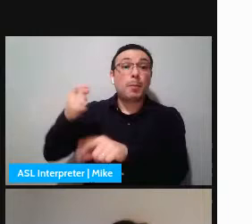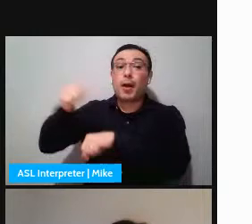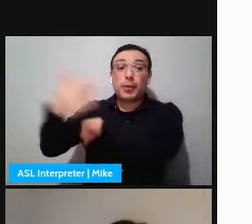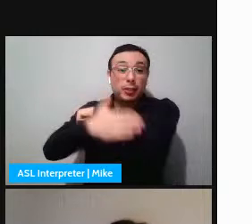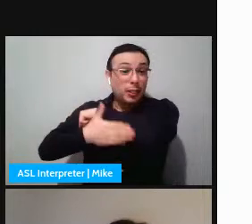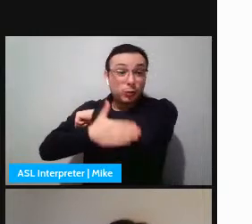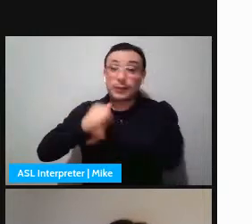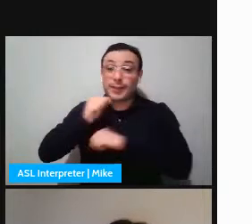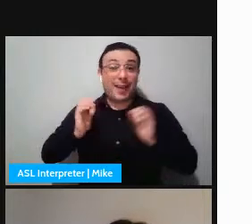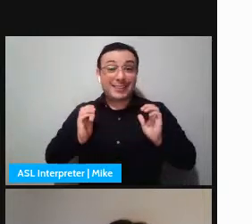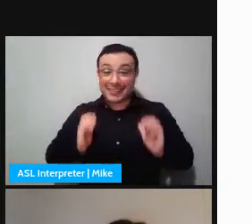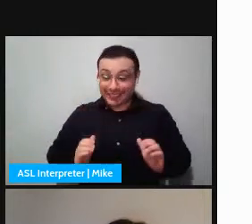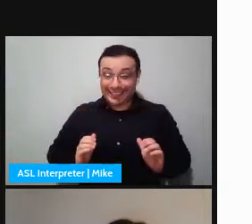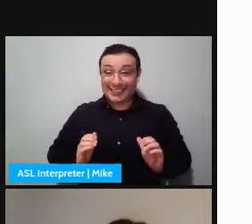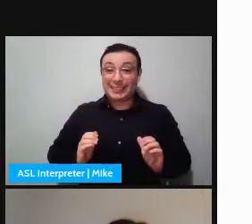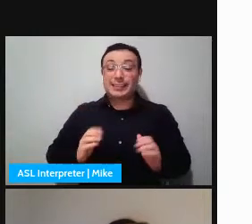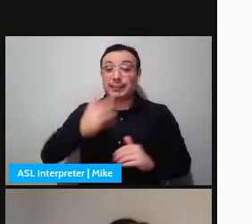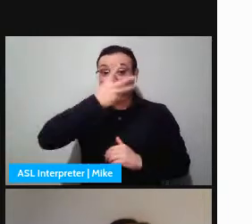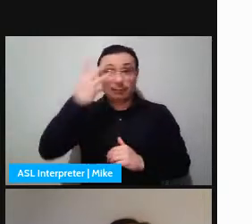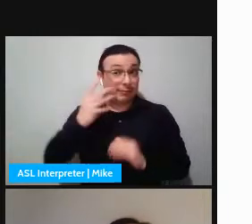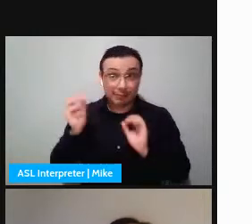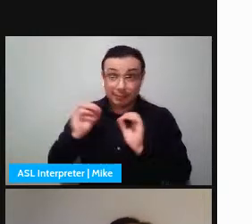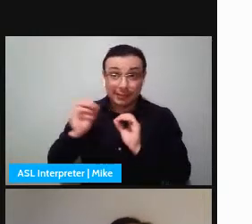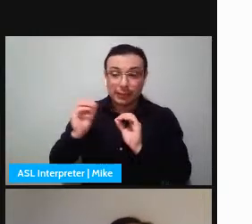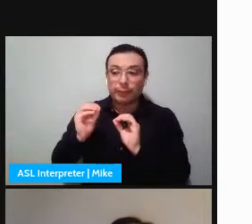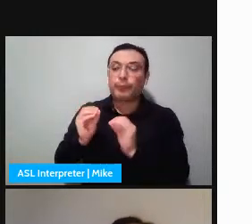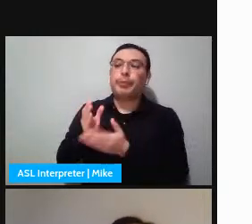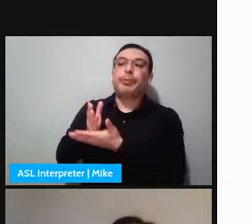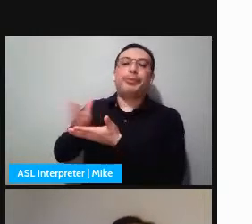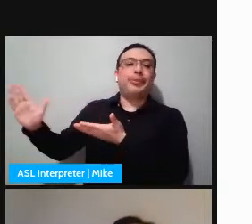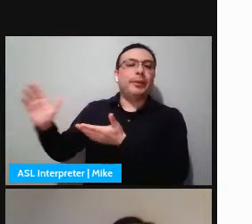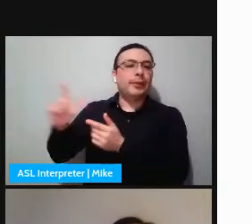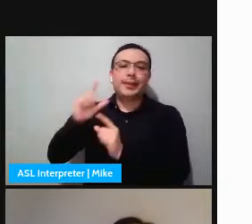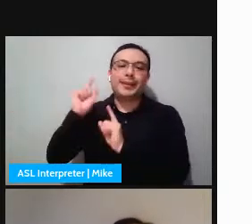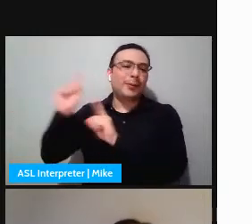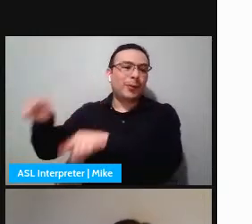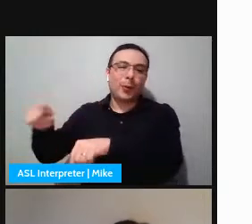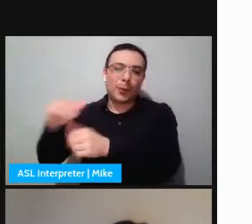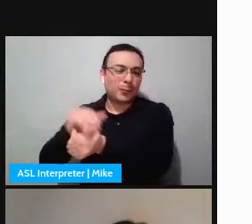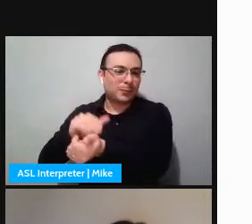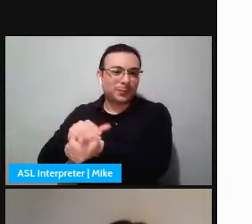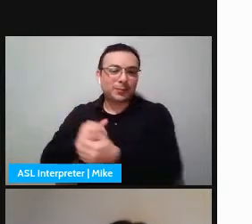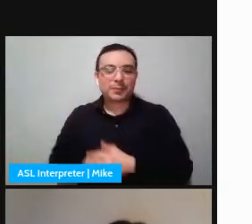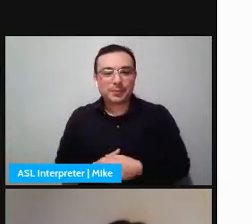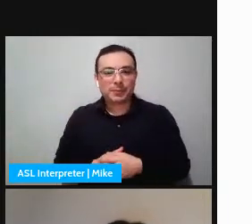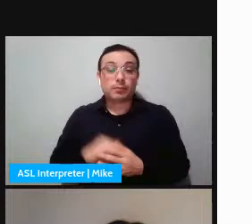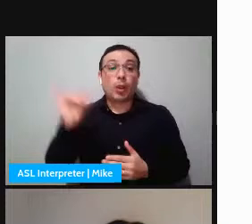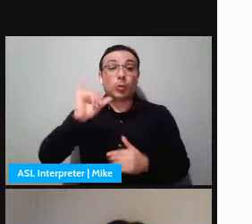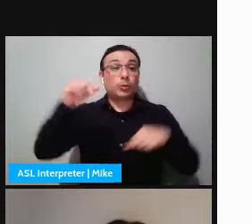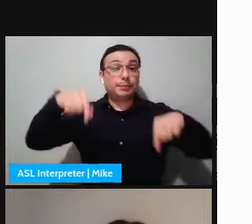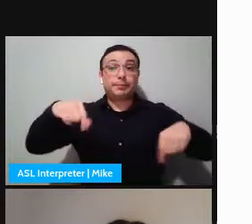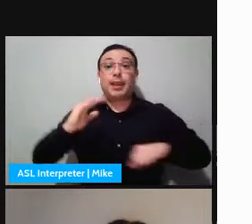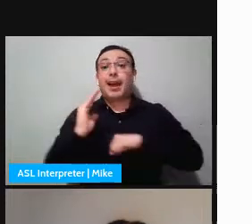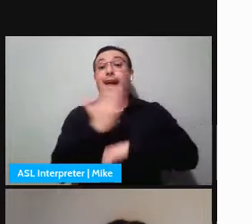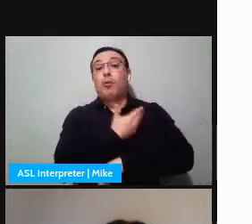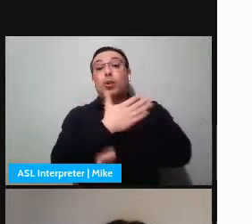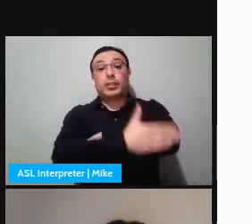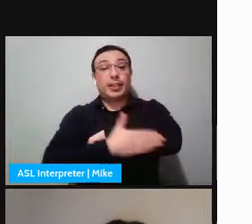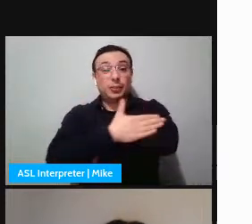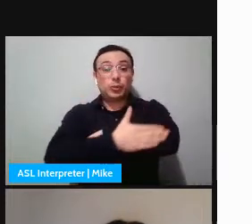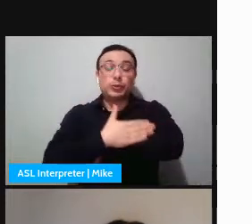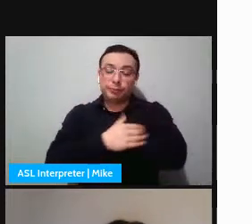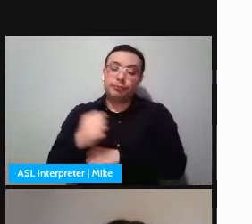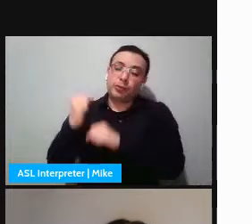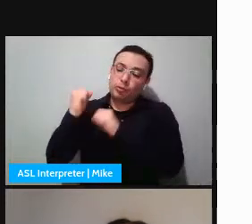status. There's also, as many of you know, a long history of structural racism in our country, and living in higher